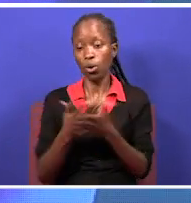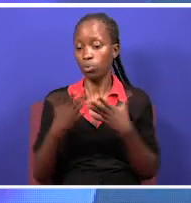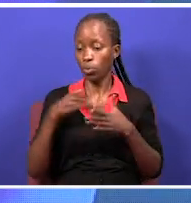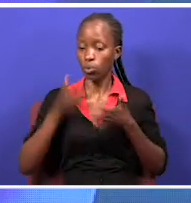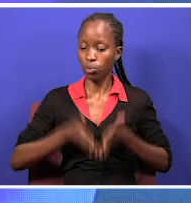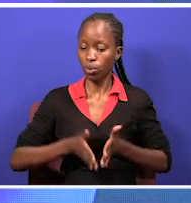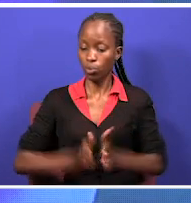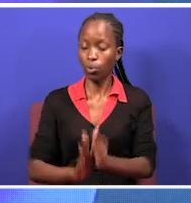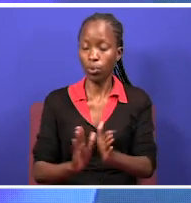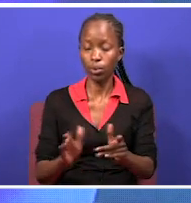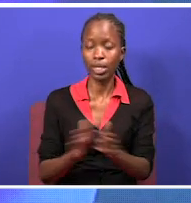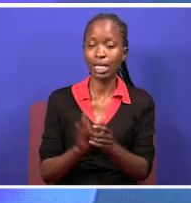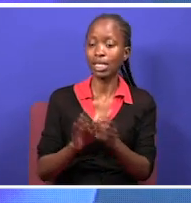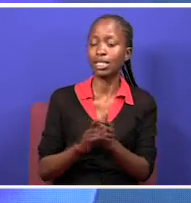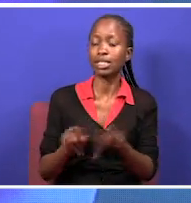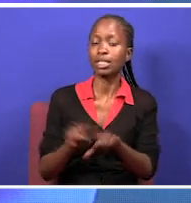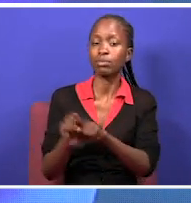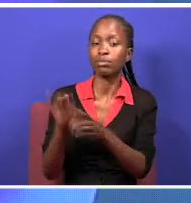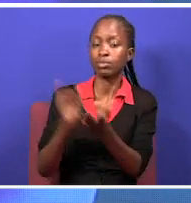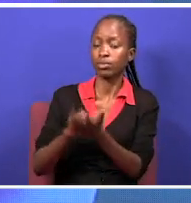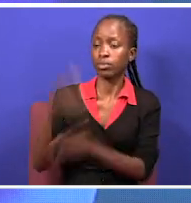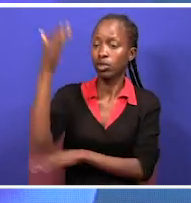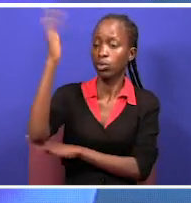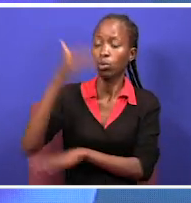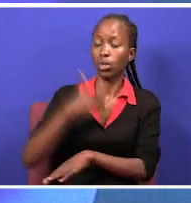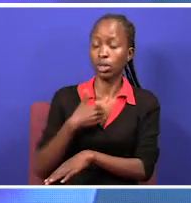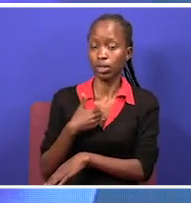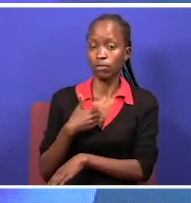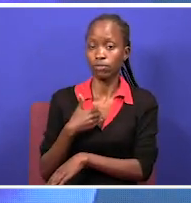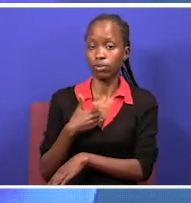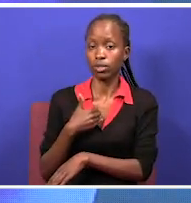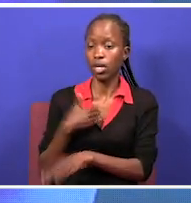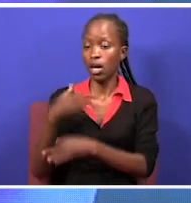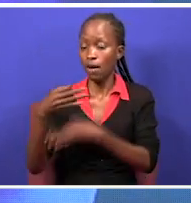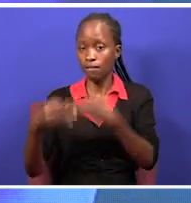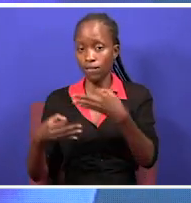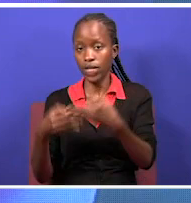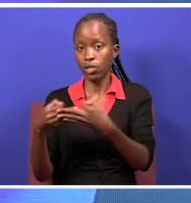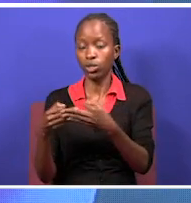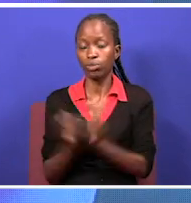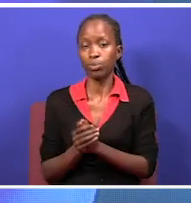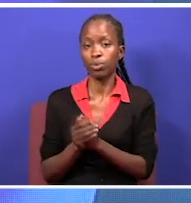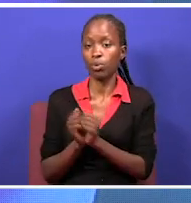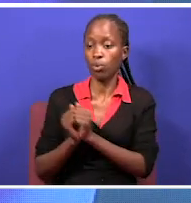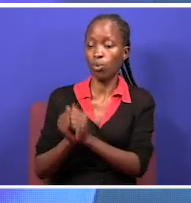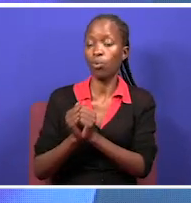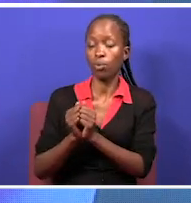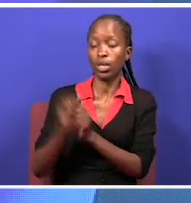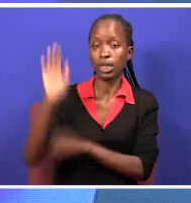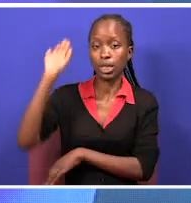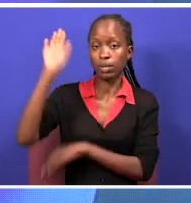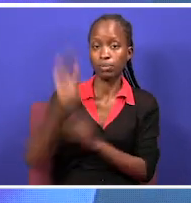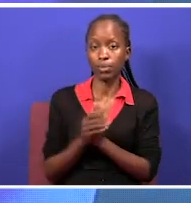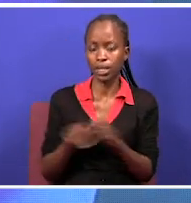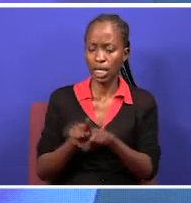and thereafter, that he would have this communion, this fellowship with him.